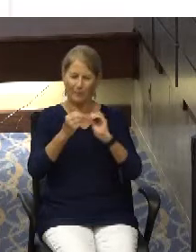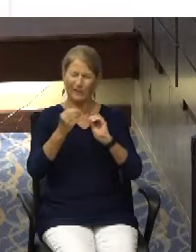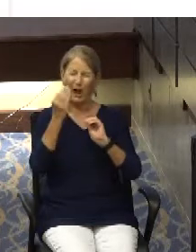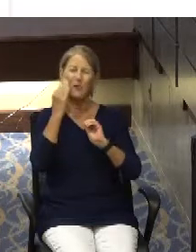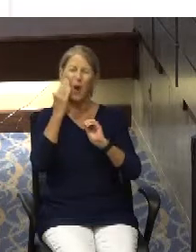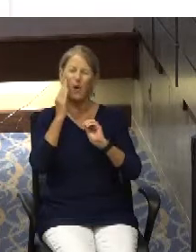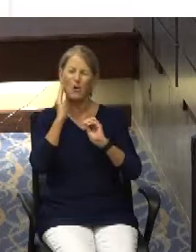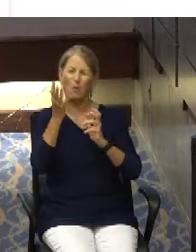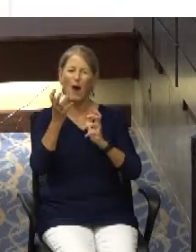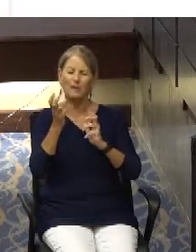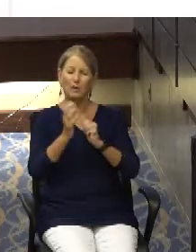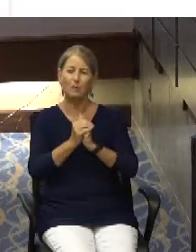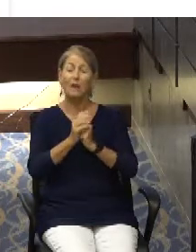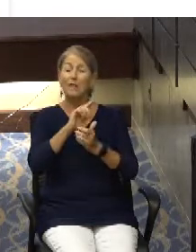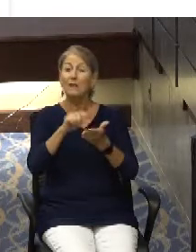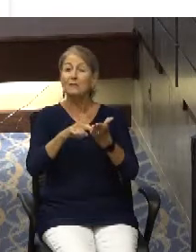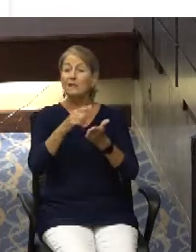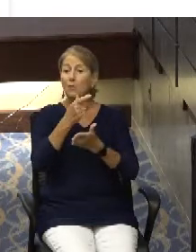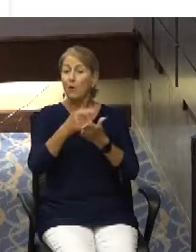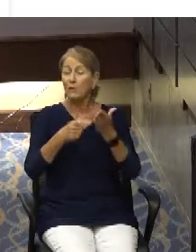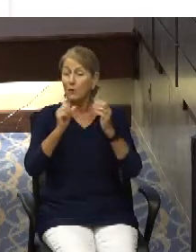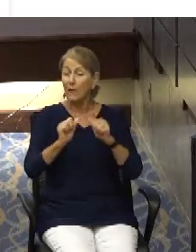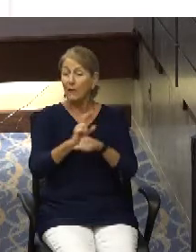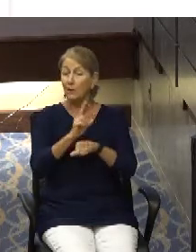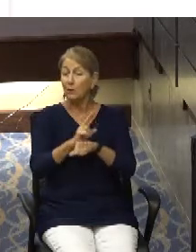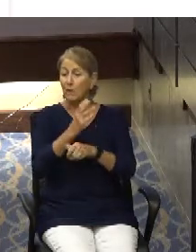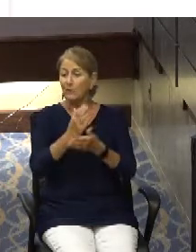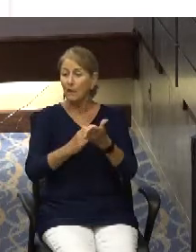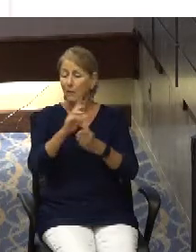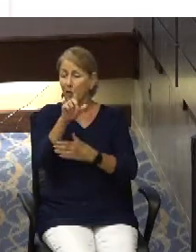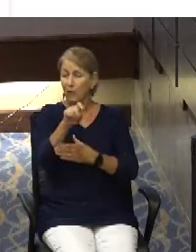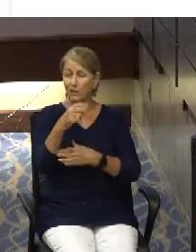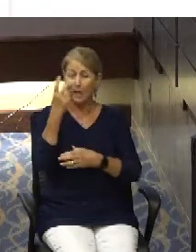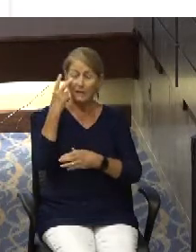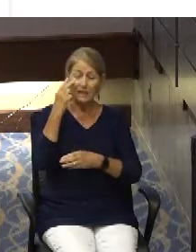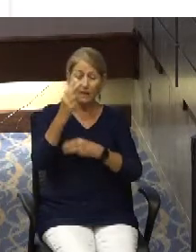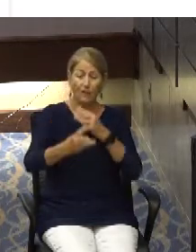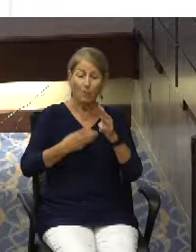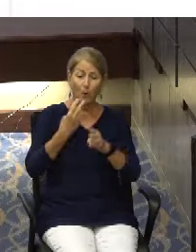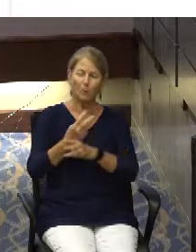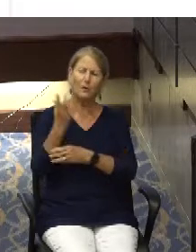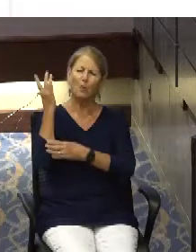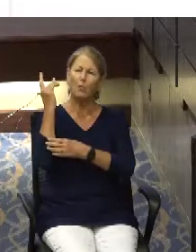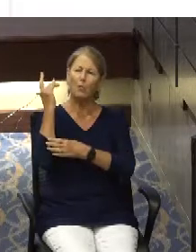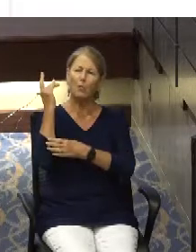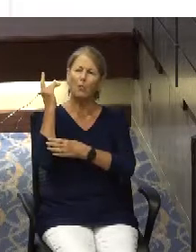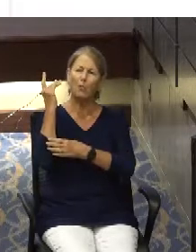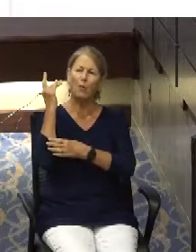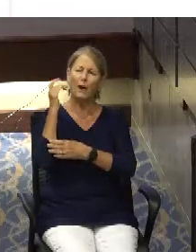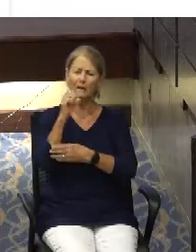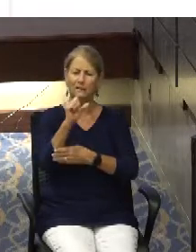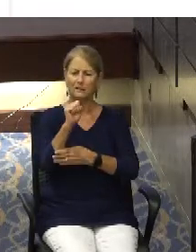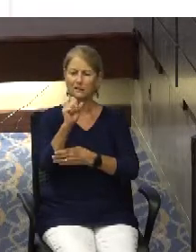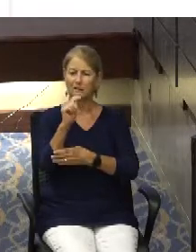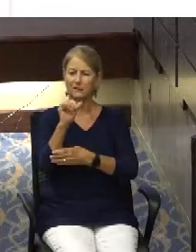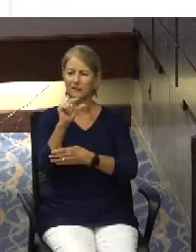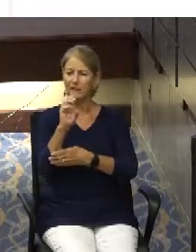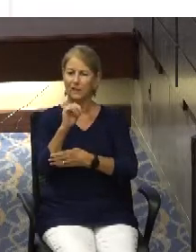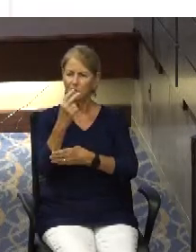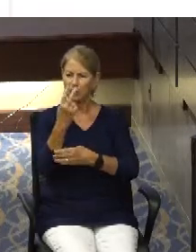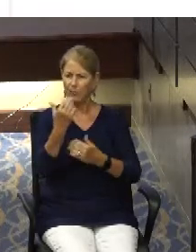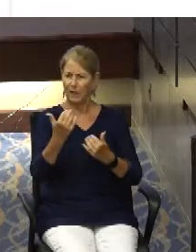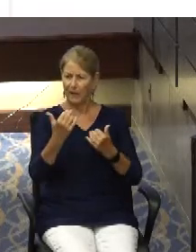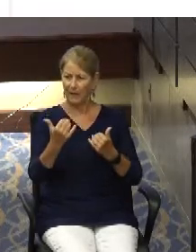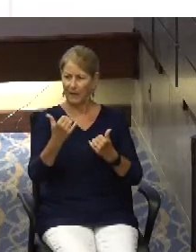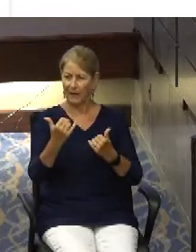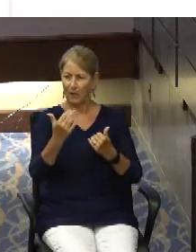additional context you can use, but some of the questions I've seen out in the world is, well, why are we moving to stage 2 at this point? And so I wanted